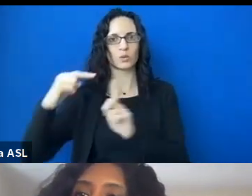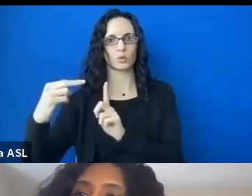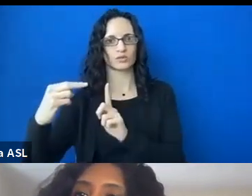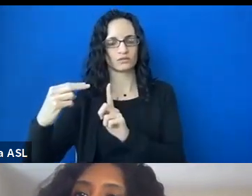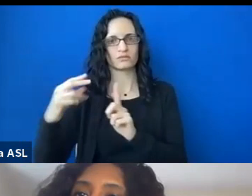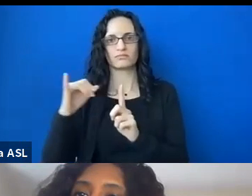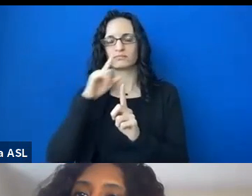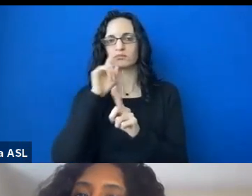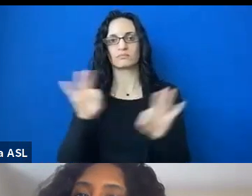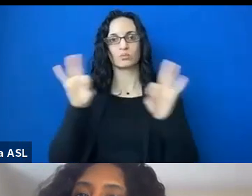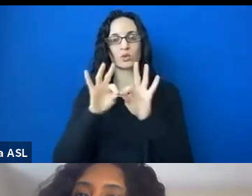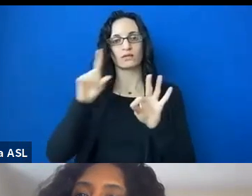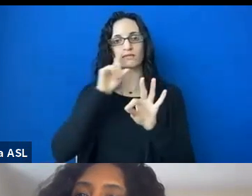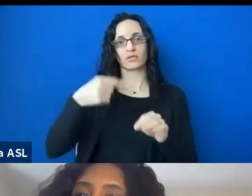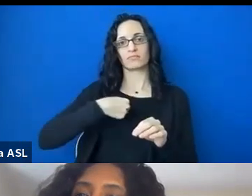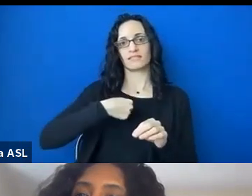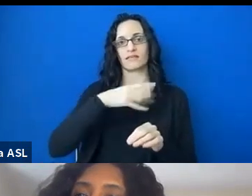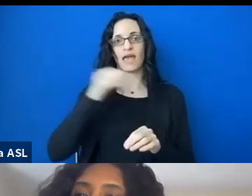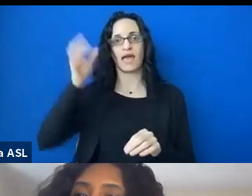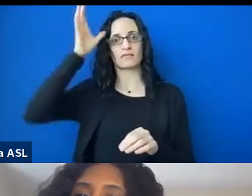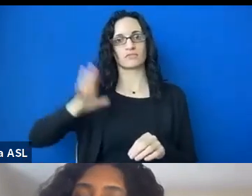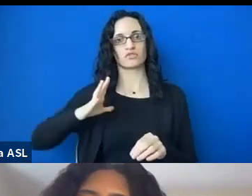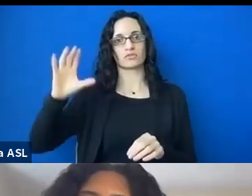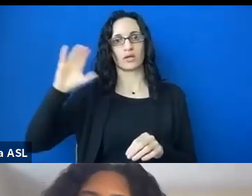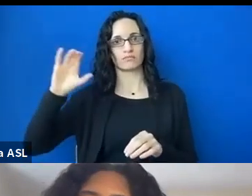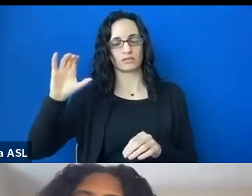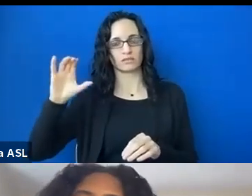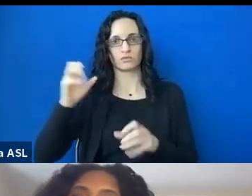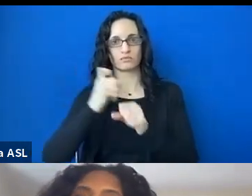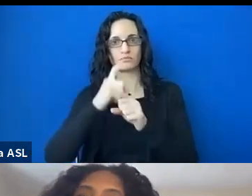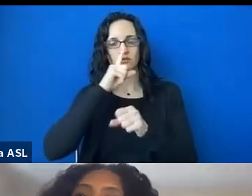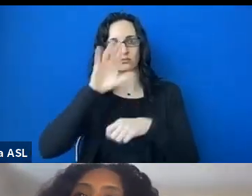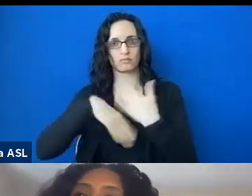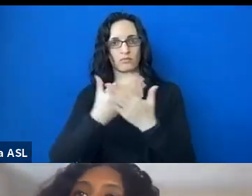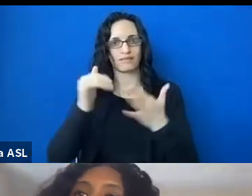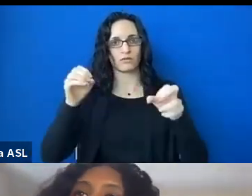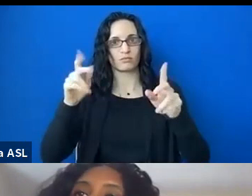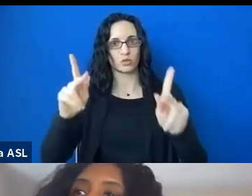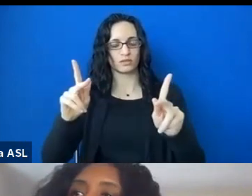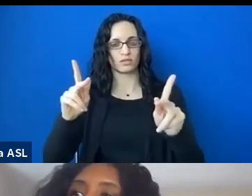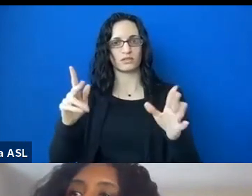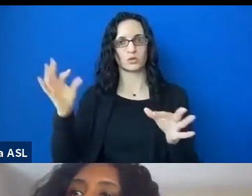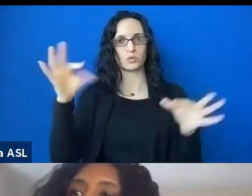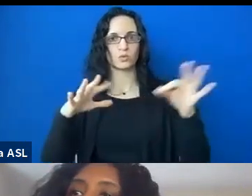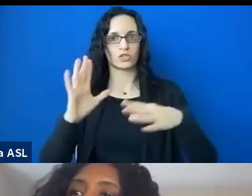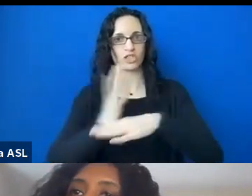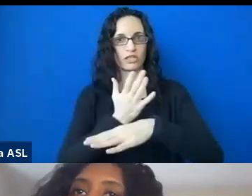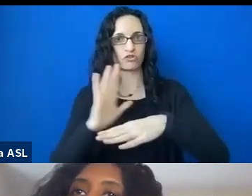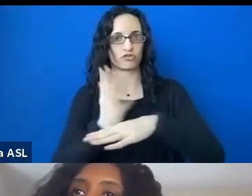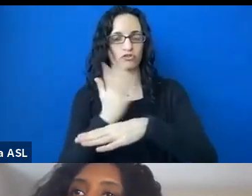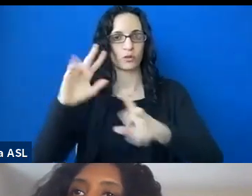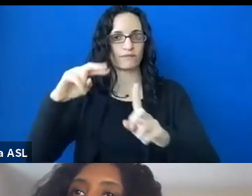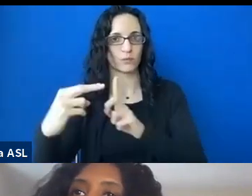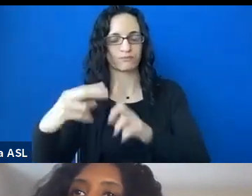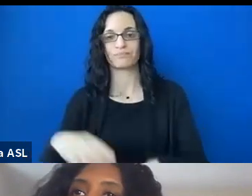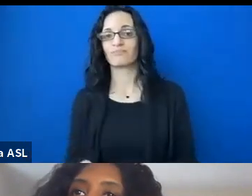for both me and Mr. Contempasas that happens. So today we are listening, and many of